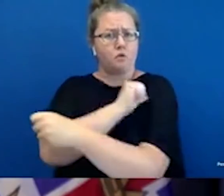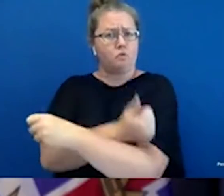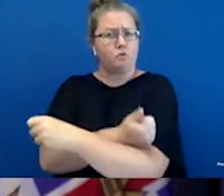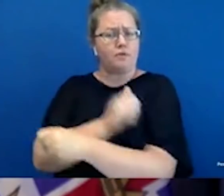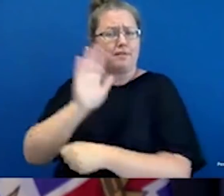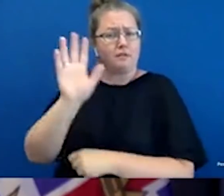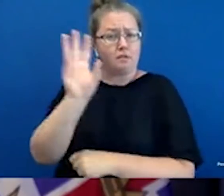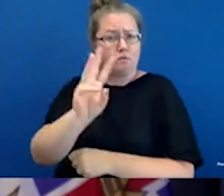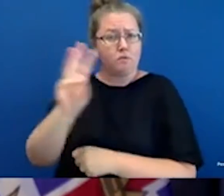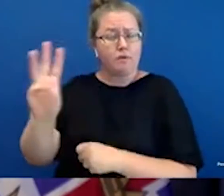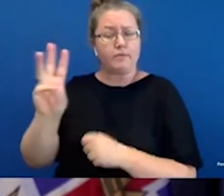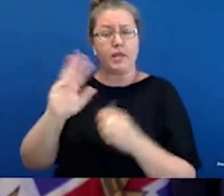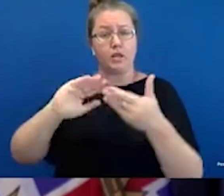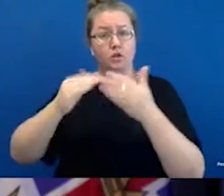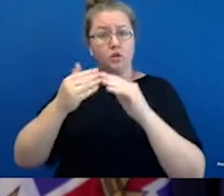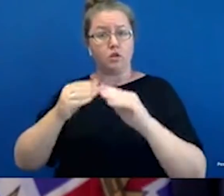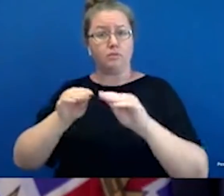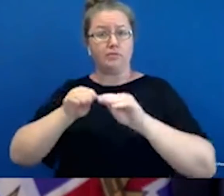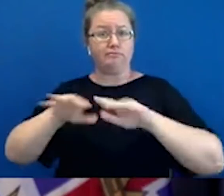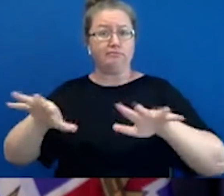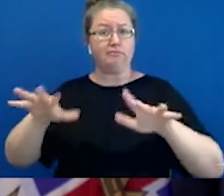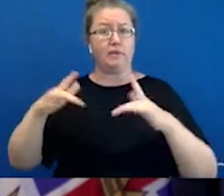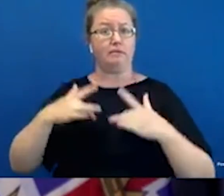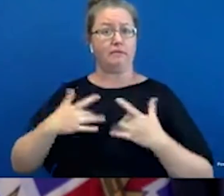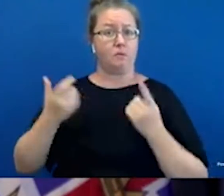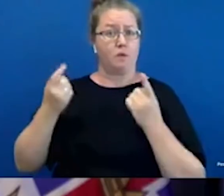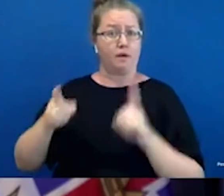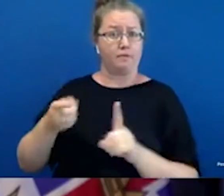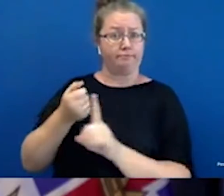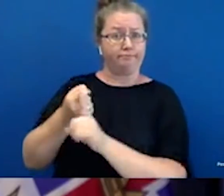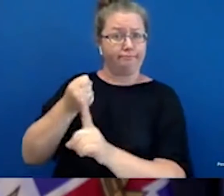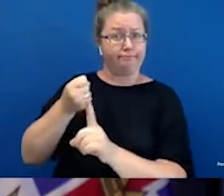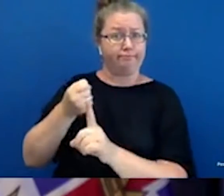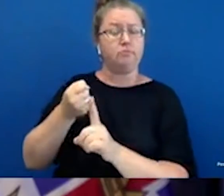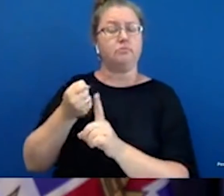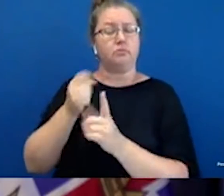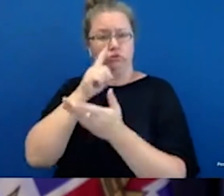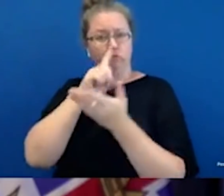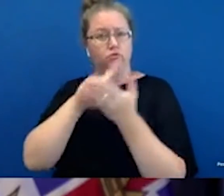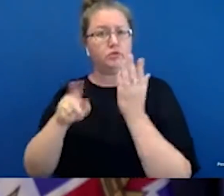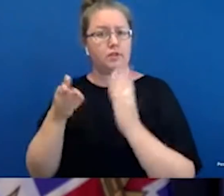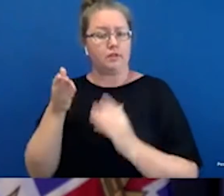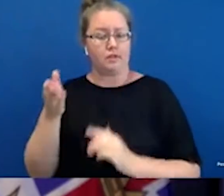websites for alerts and guidance around community exposure events.